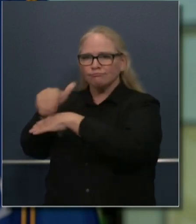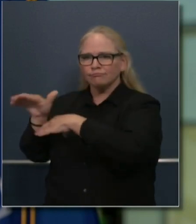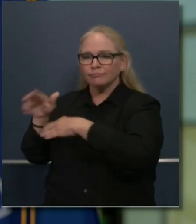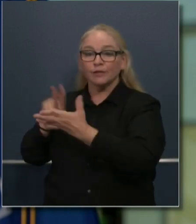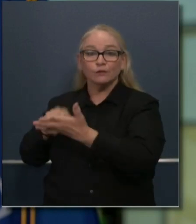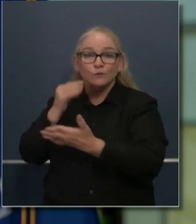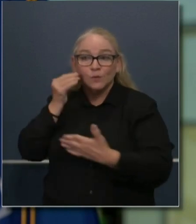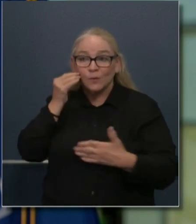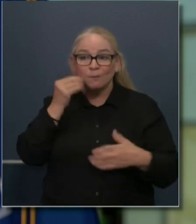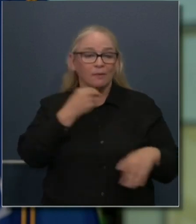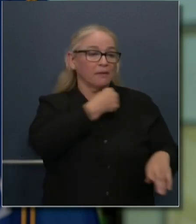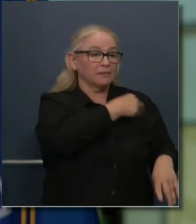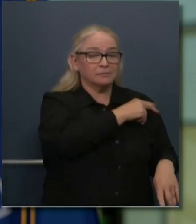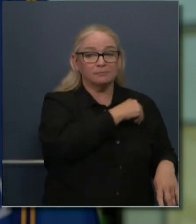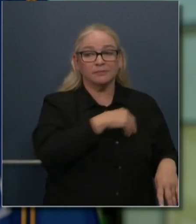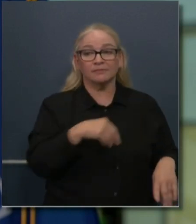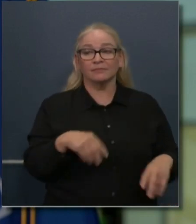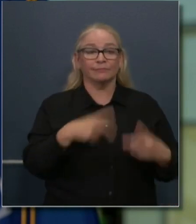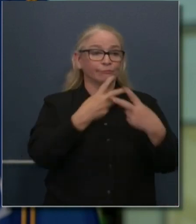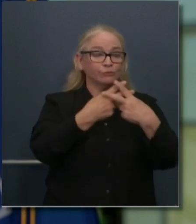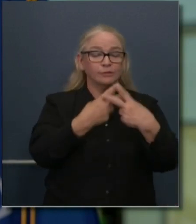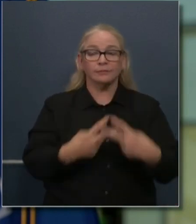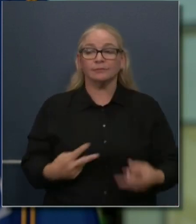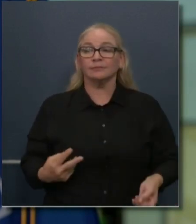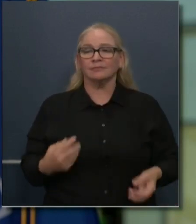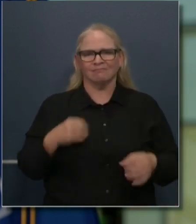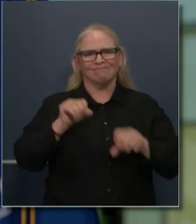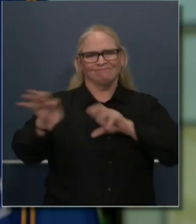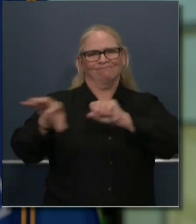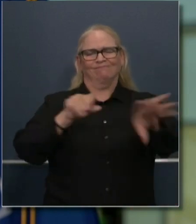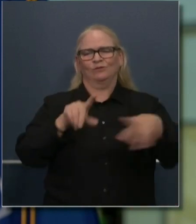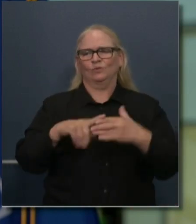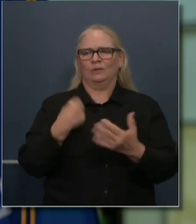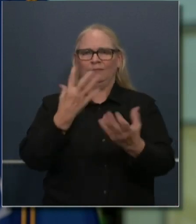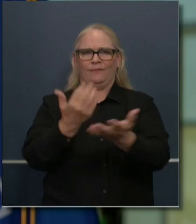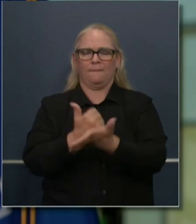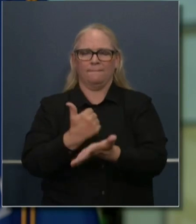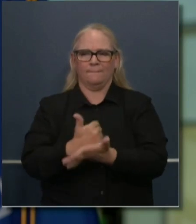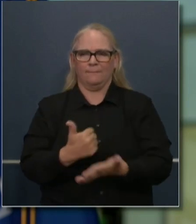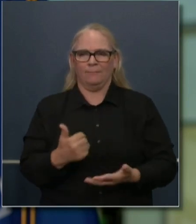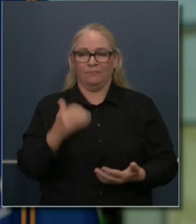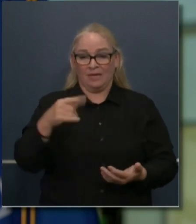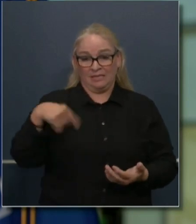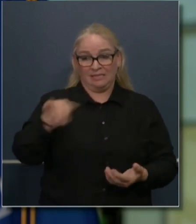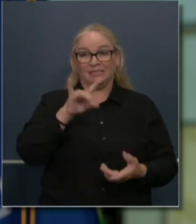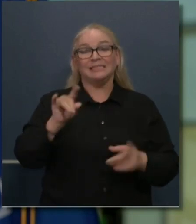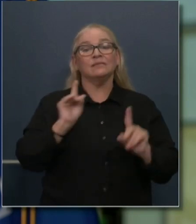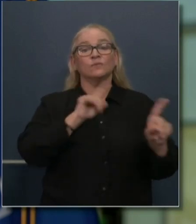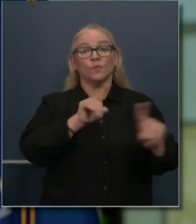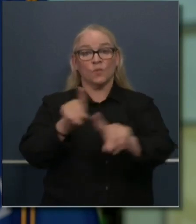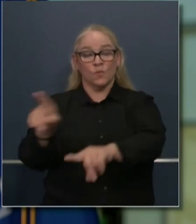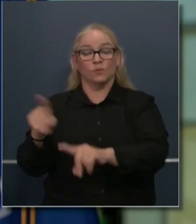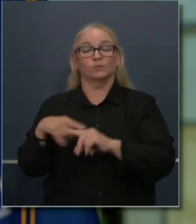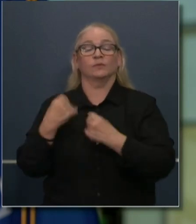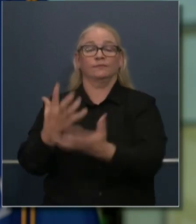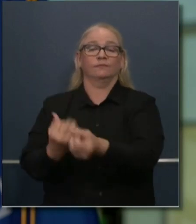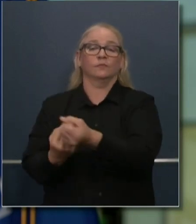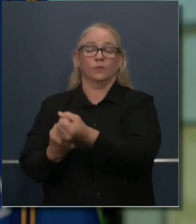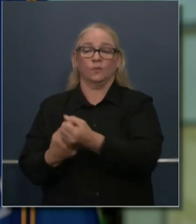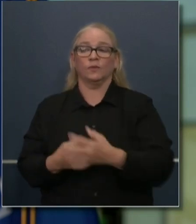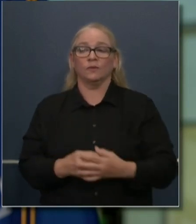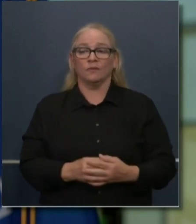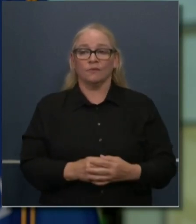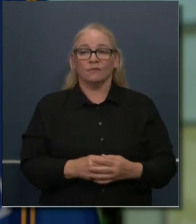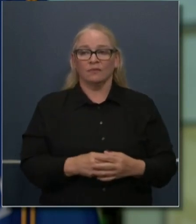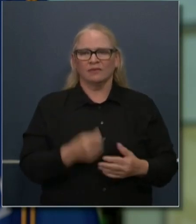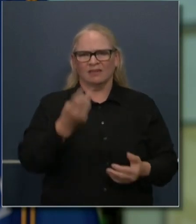settings, CDCR, in our prisons by our health corps teams. Hundreds and hundreds of people deployed as we